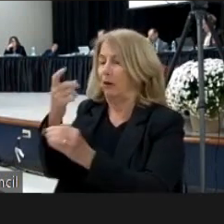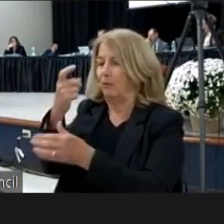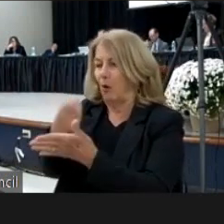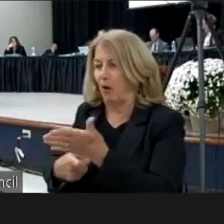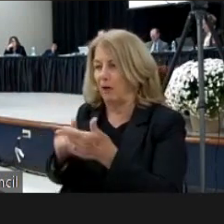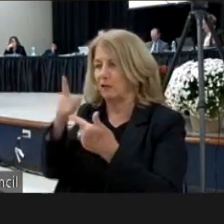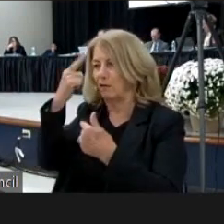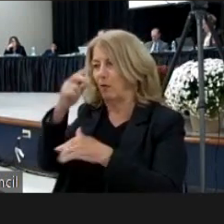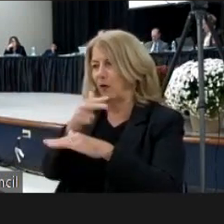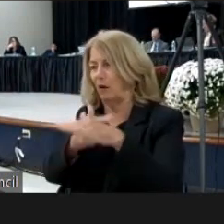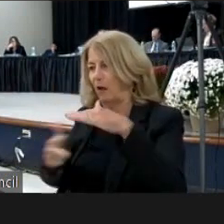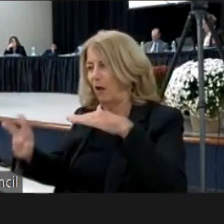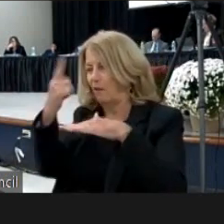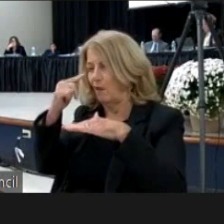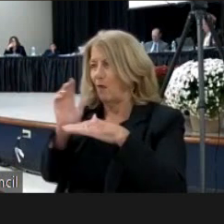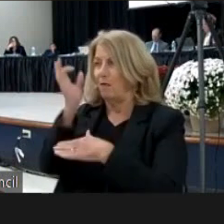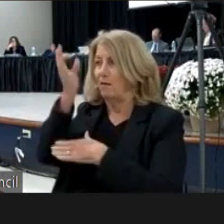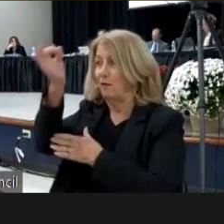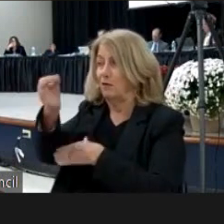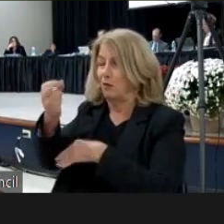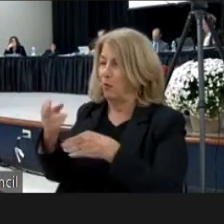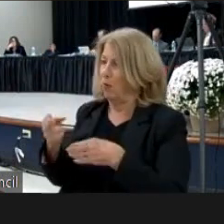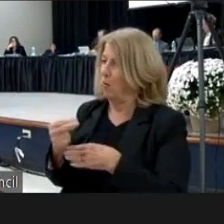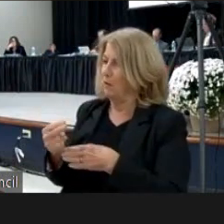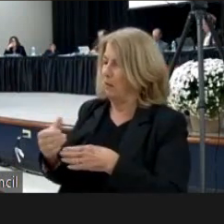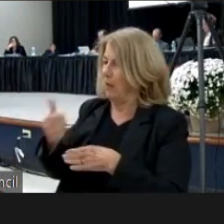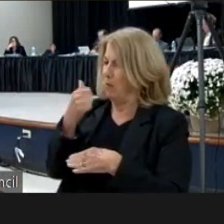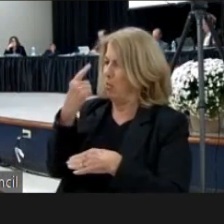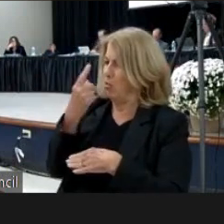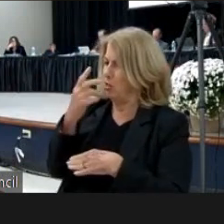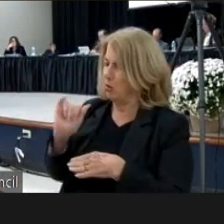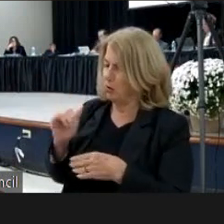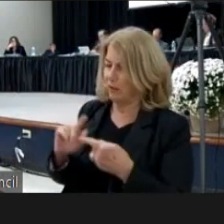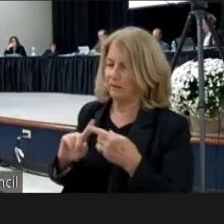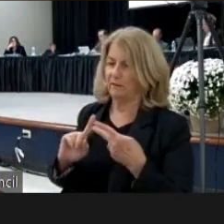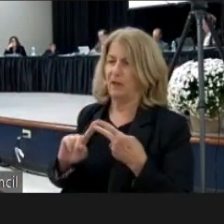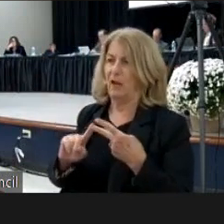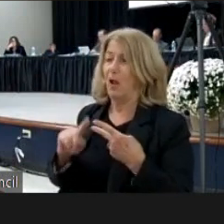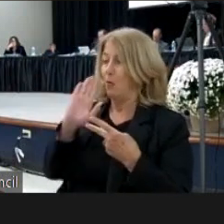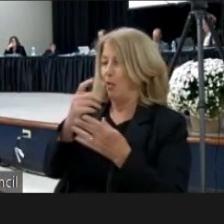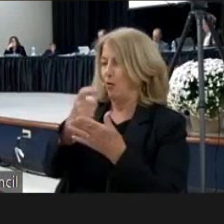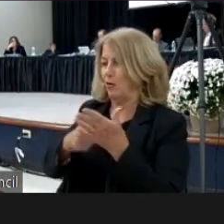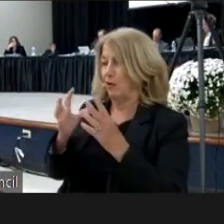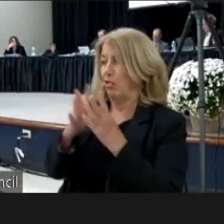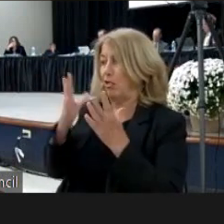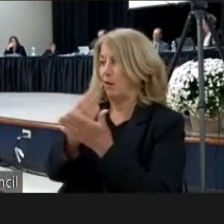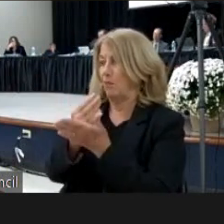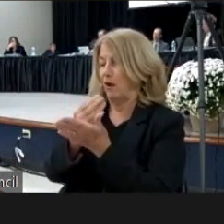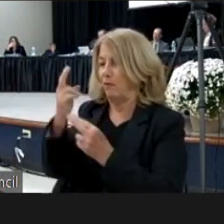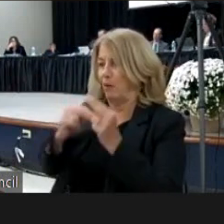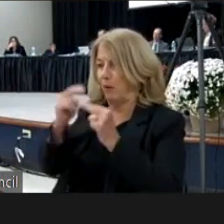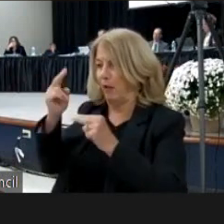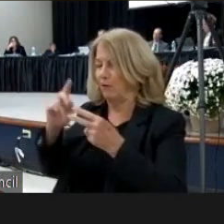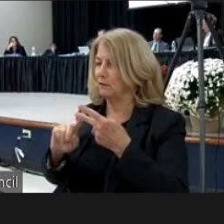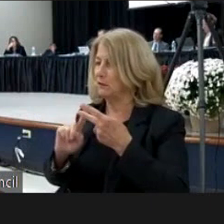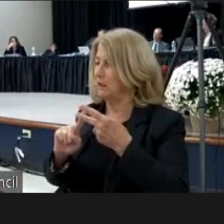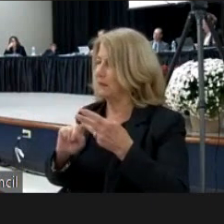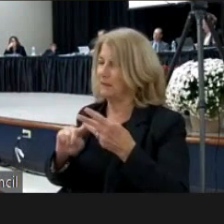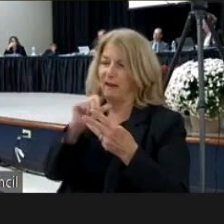future hotel that won't look good on the side. It's going to cost a lot of money to build and doesn't really